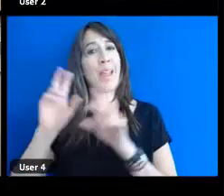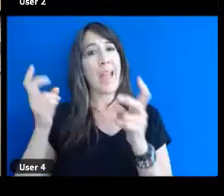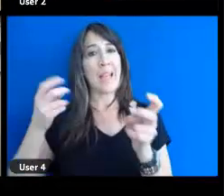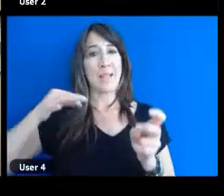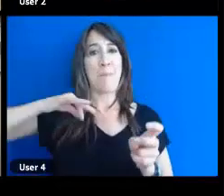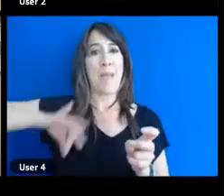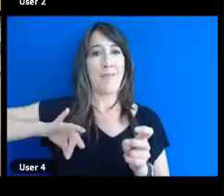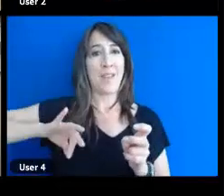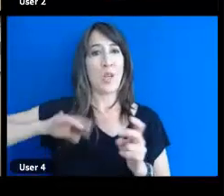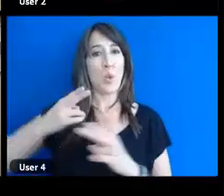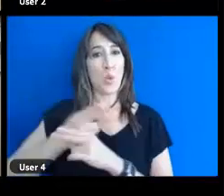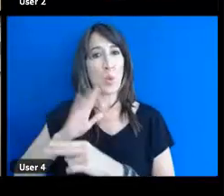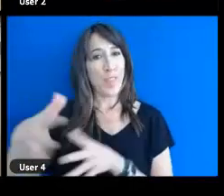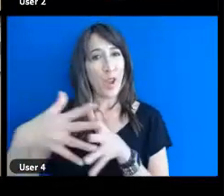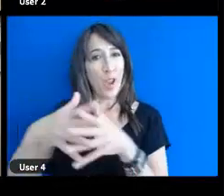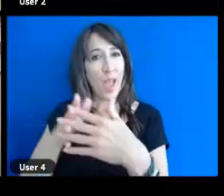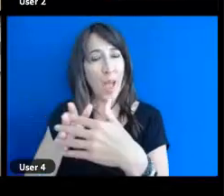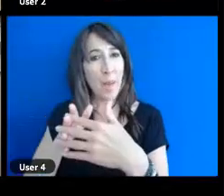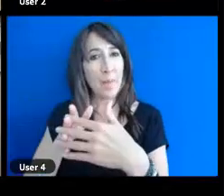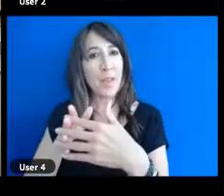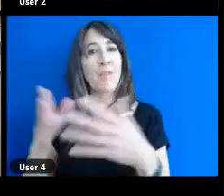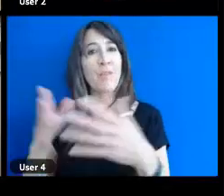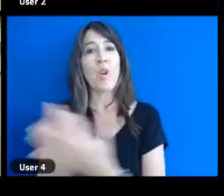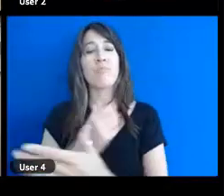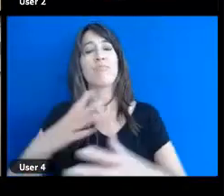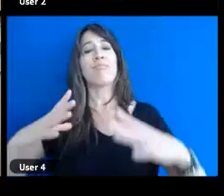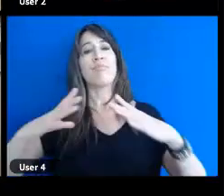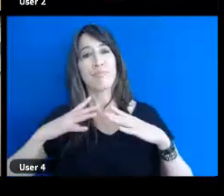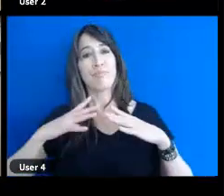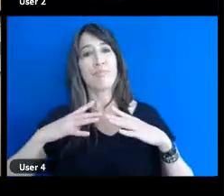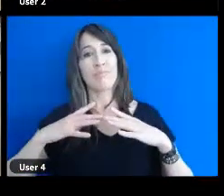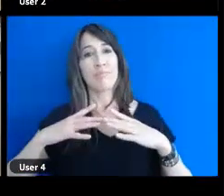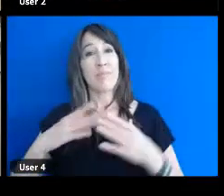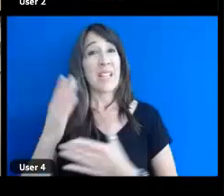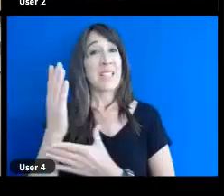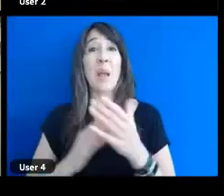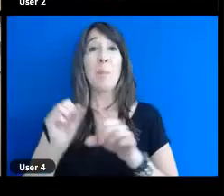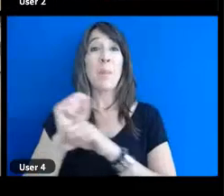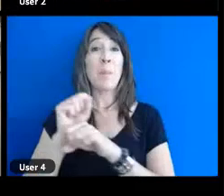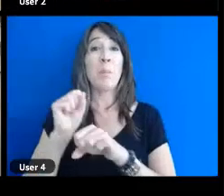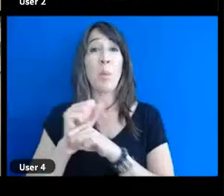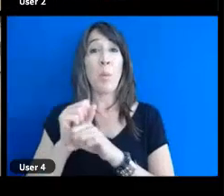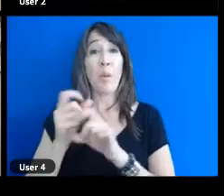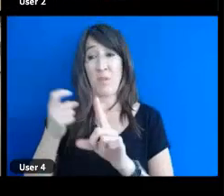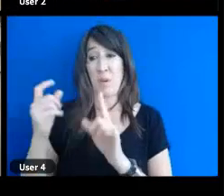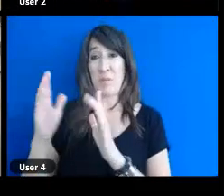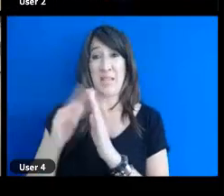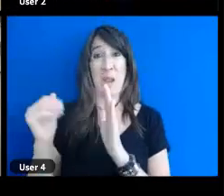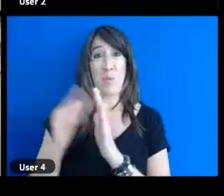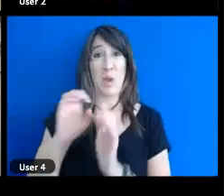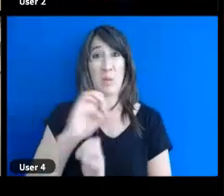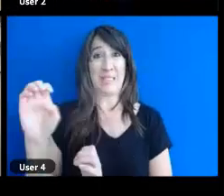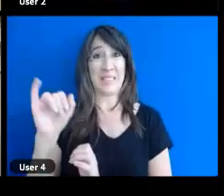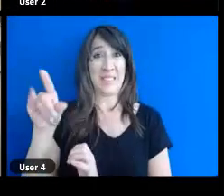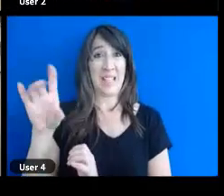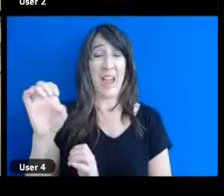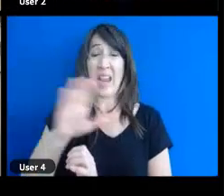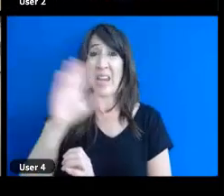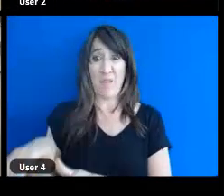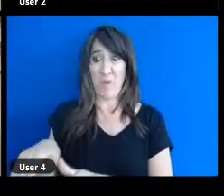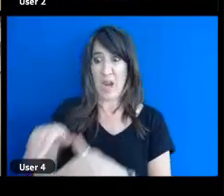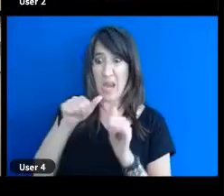the past used that for employees as a benefit, something that some of their employees from the downtown east side have never even